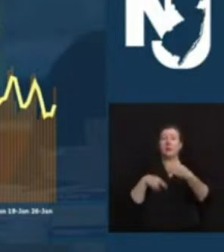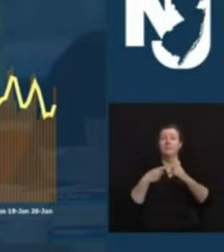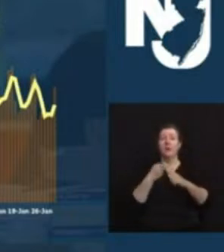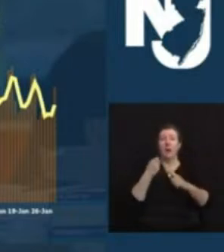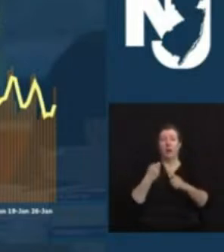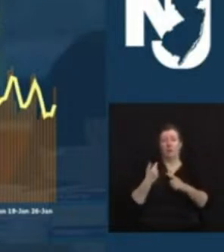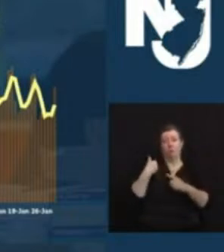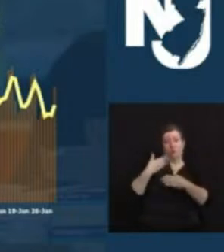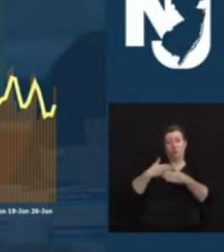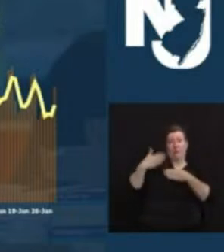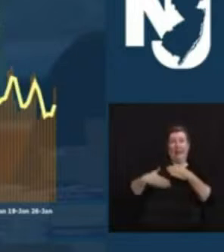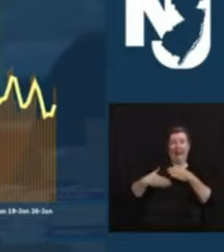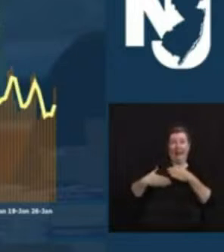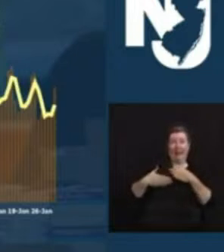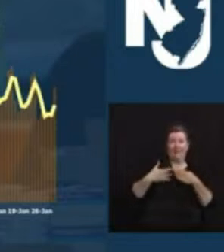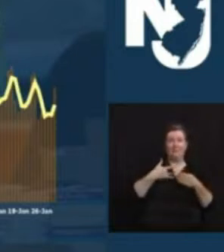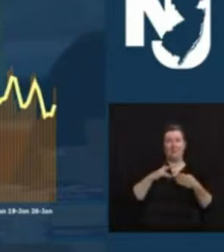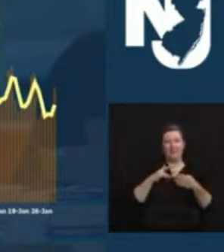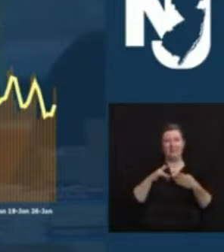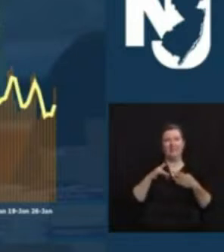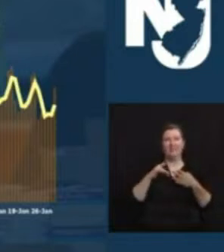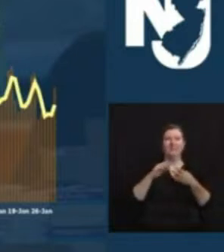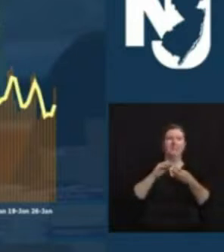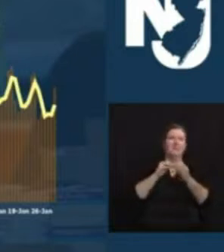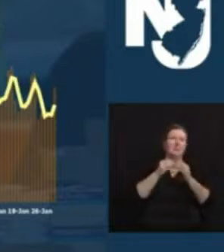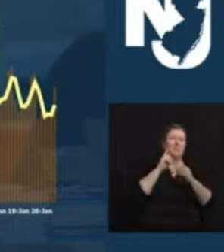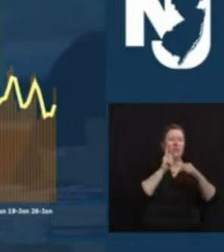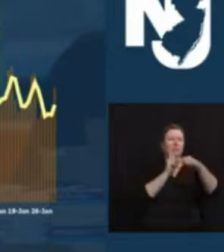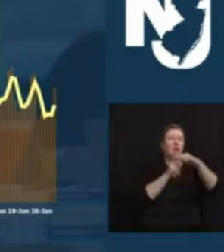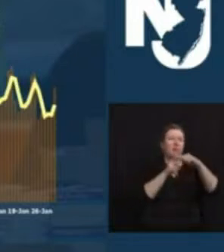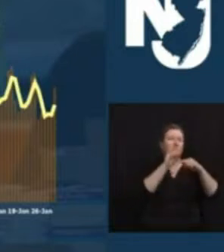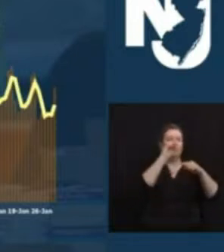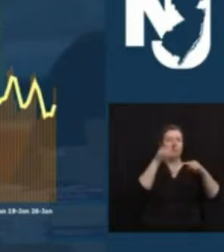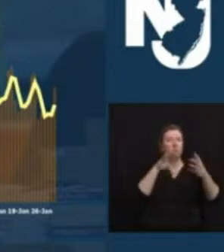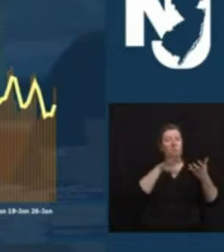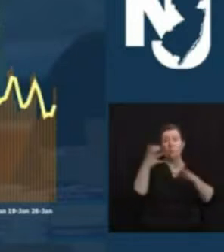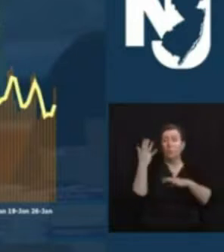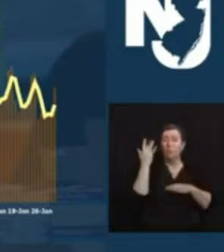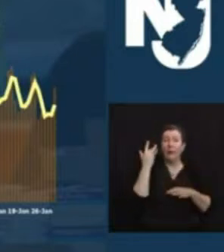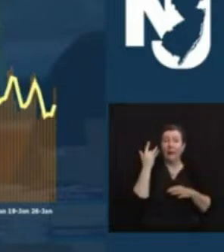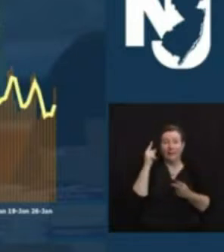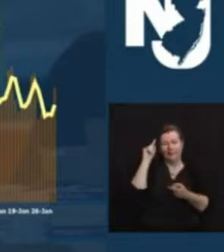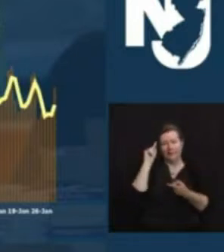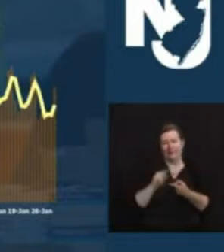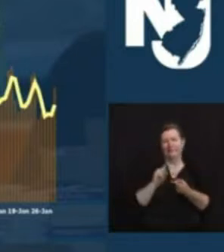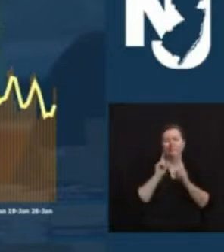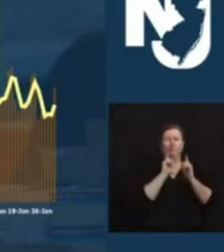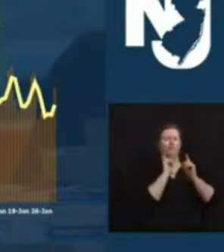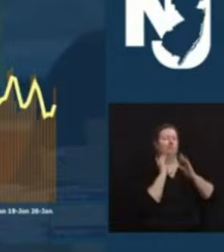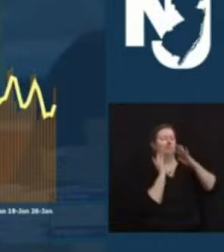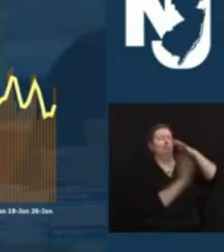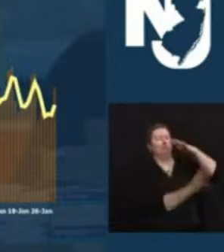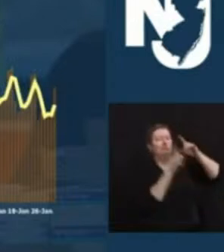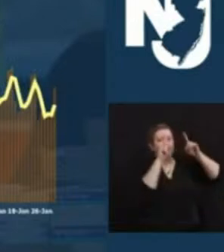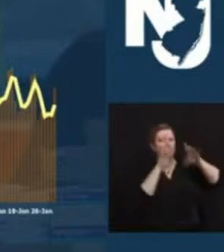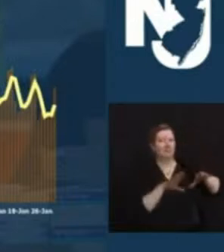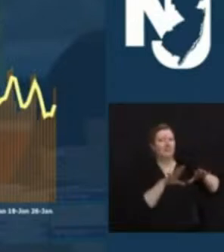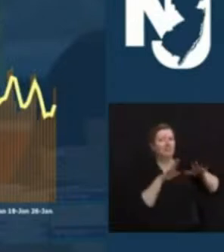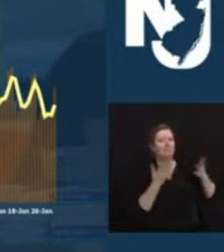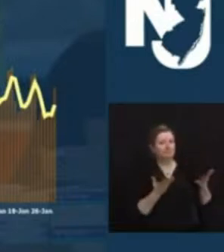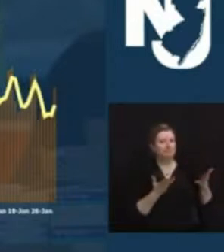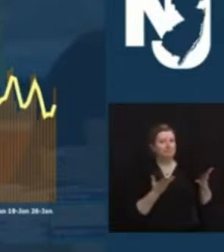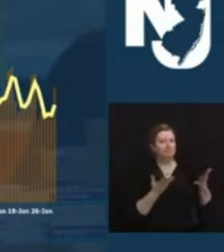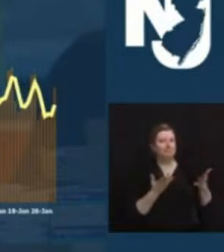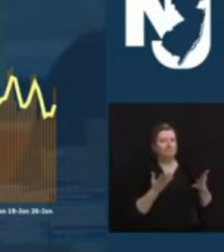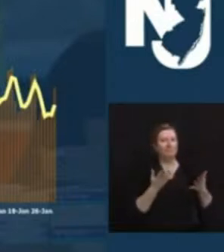tend to have numbers on the positivity, at least, that get skewed because you've got fewer folks getting tested, and they're probably only getting tested on a weekend in most